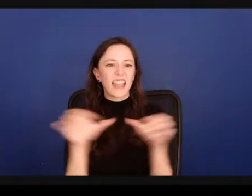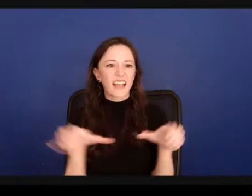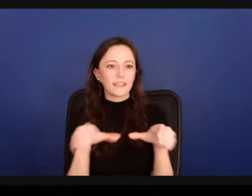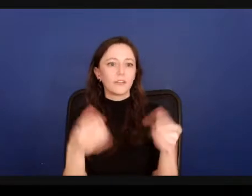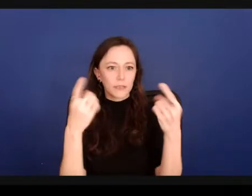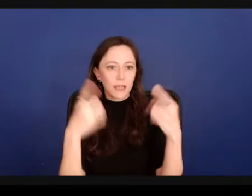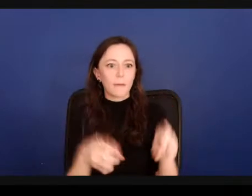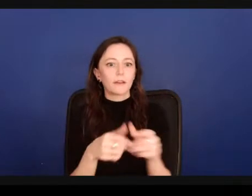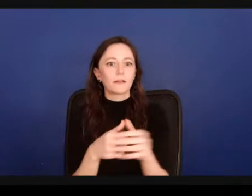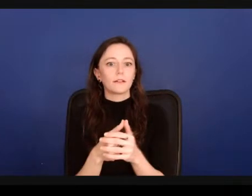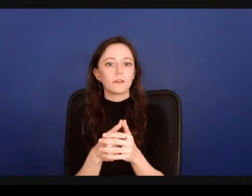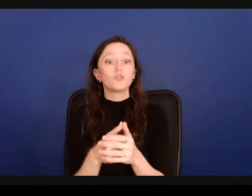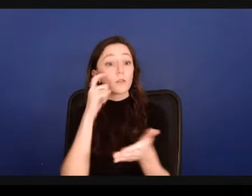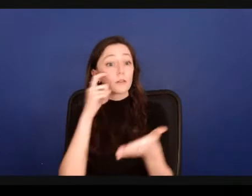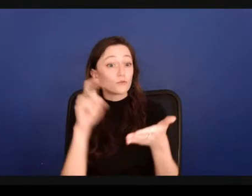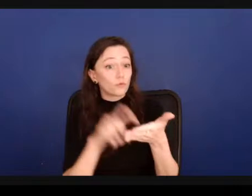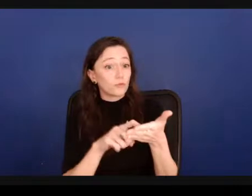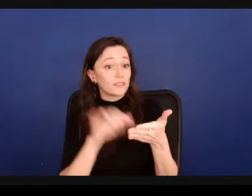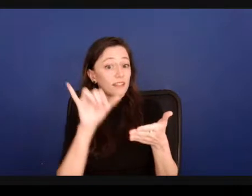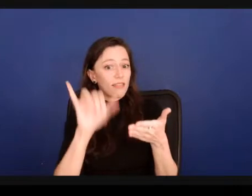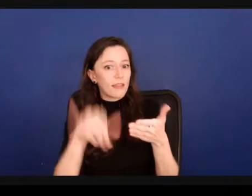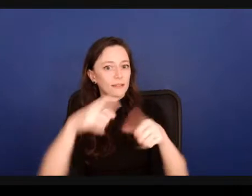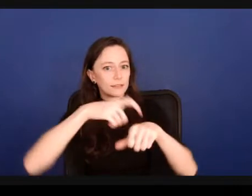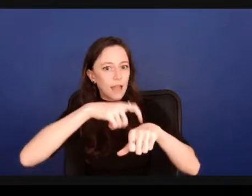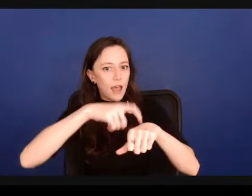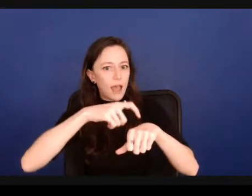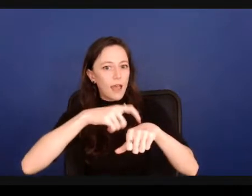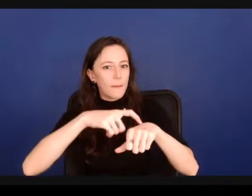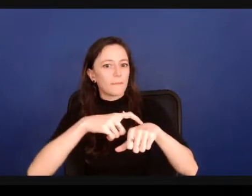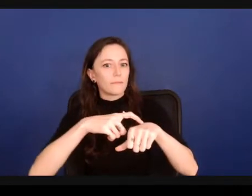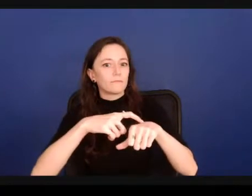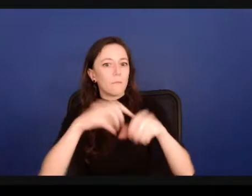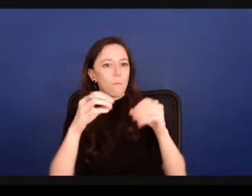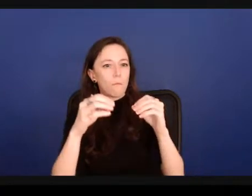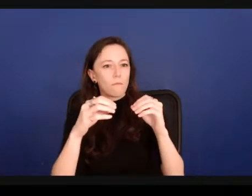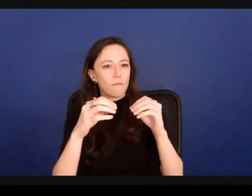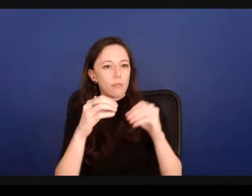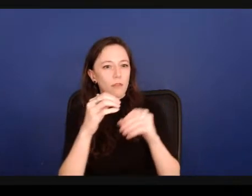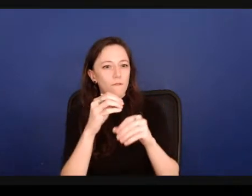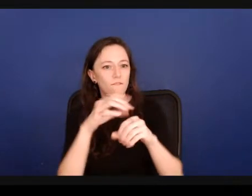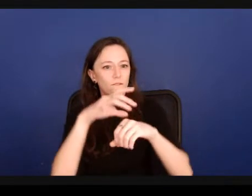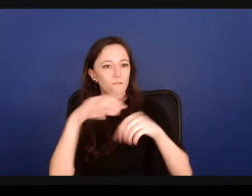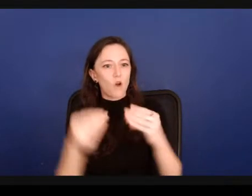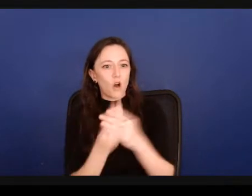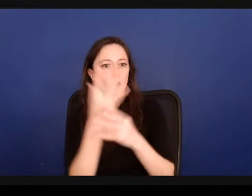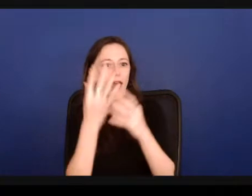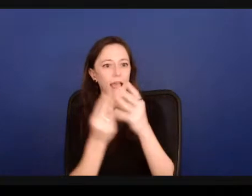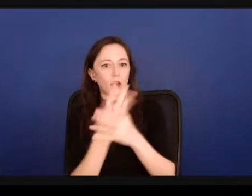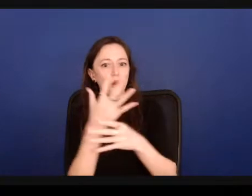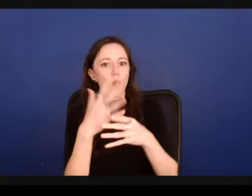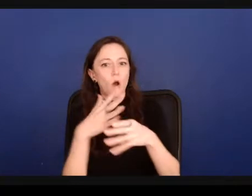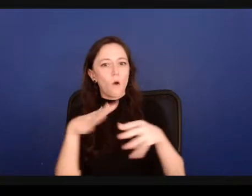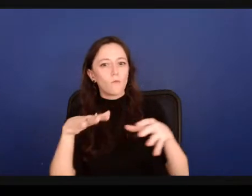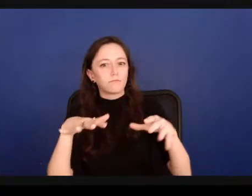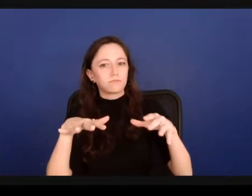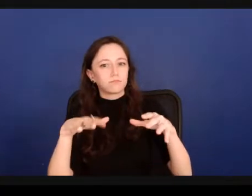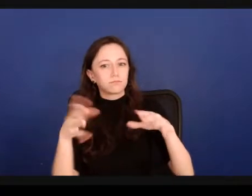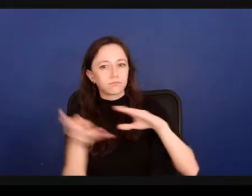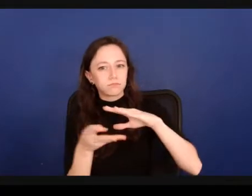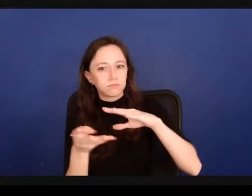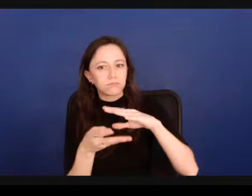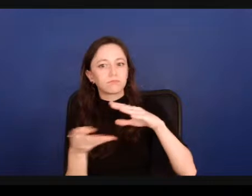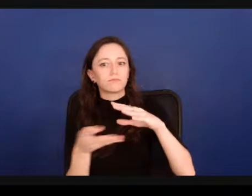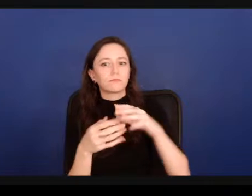time, elevated unrest and increased seismicity to the south of the summit started December